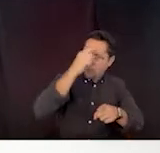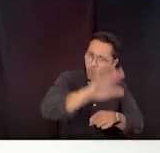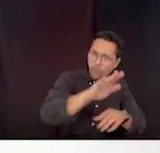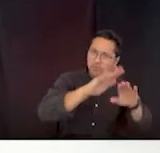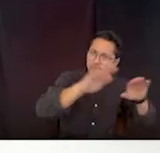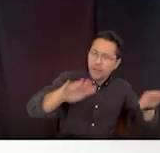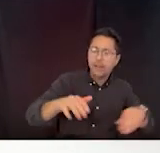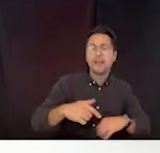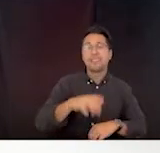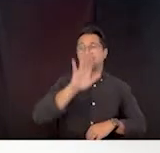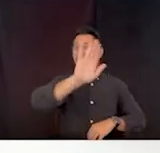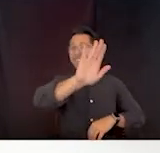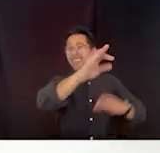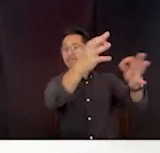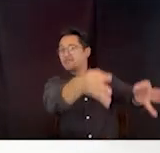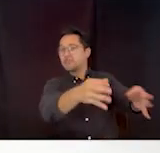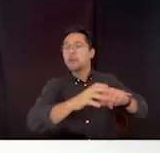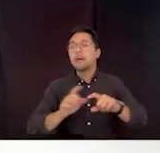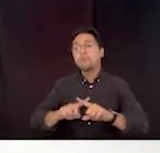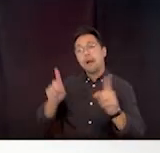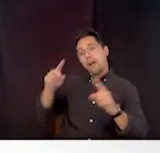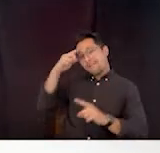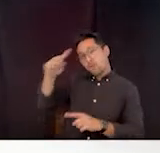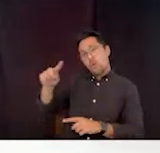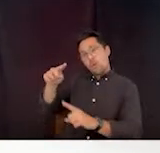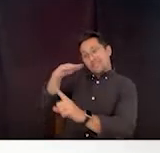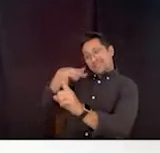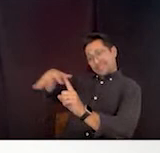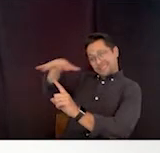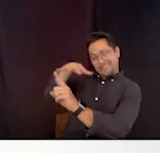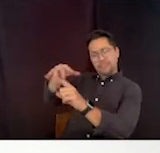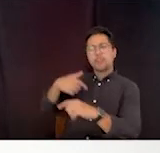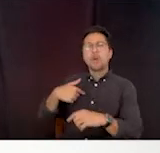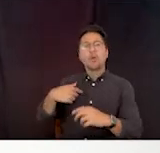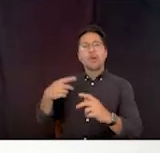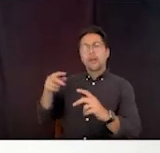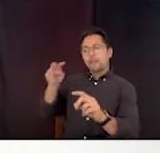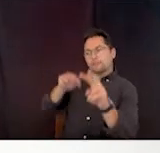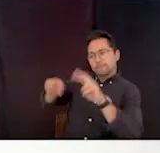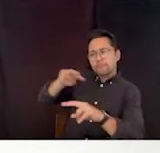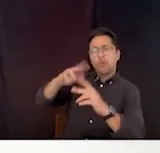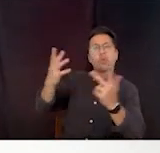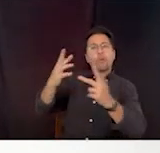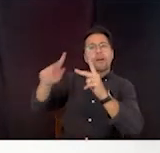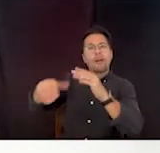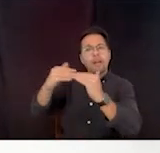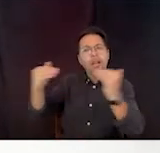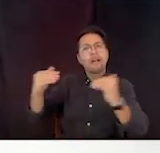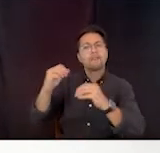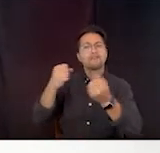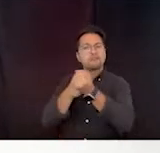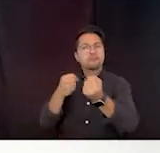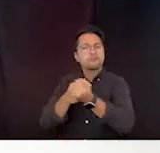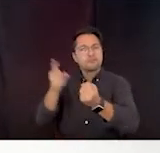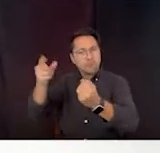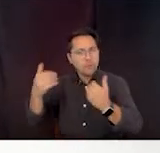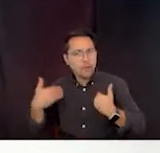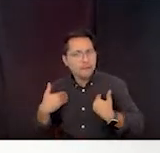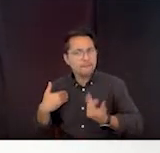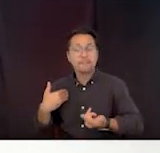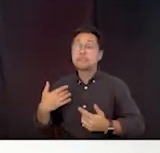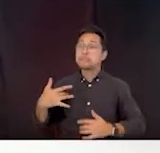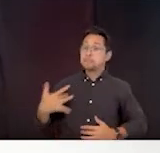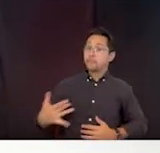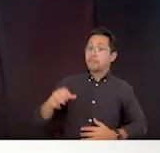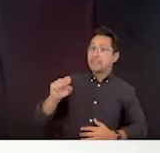best setting and where your child's their needs are being met the most, we kind of look at what level of support can they provide. Because typically in an ESC